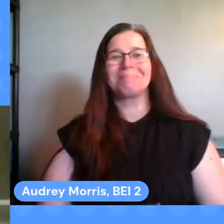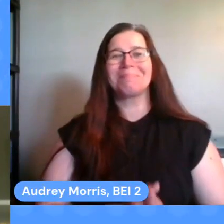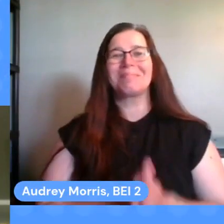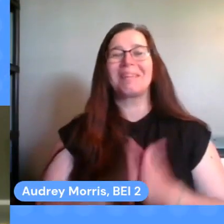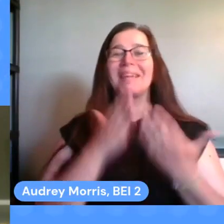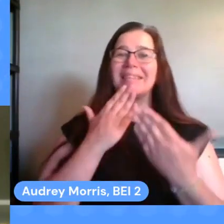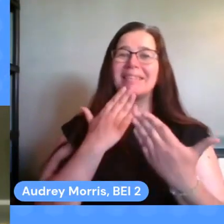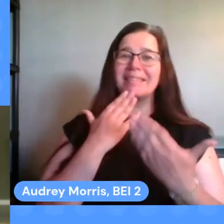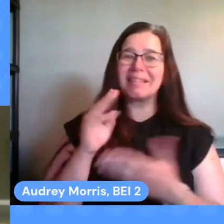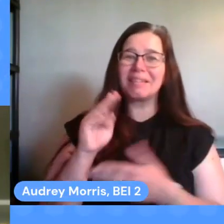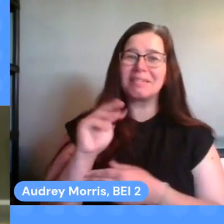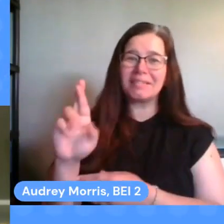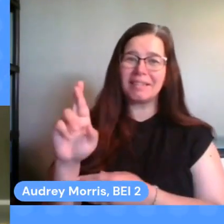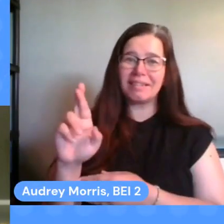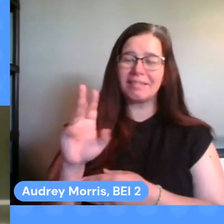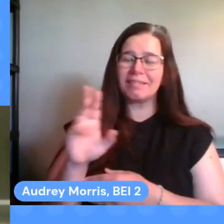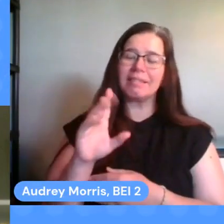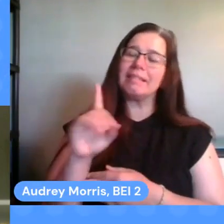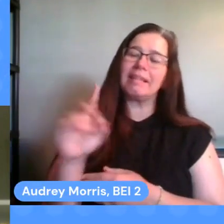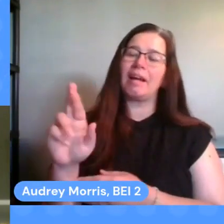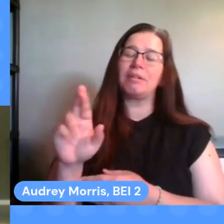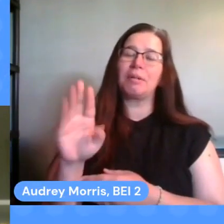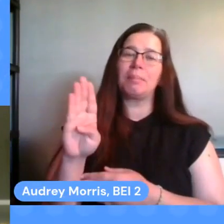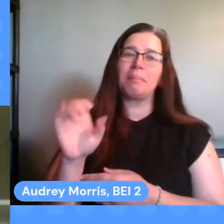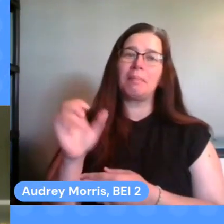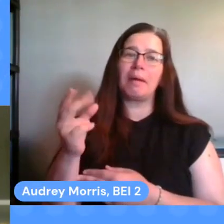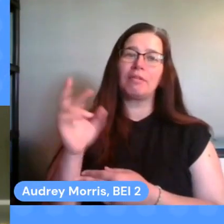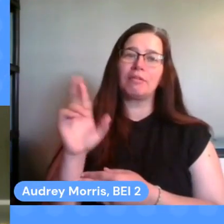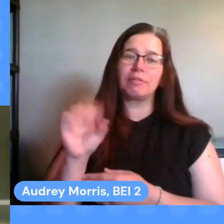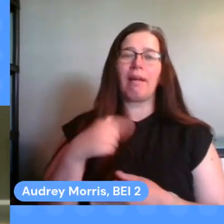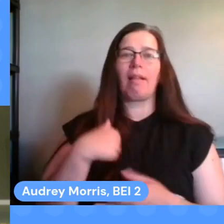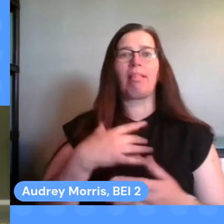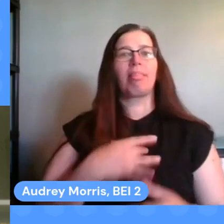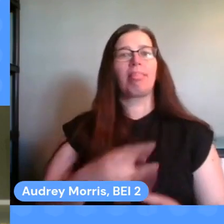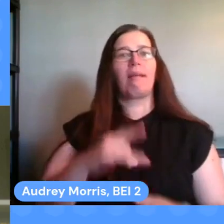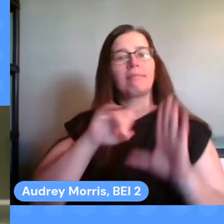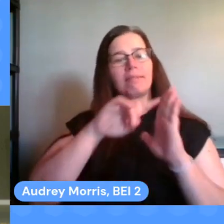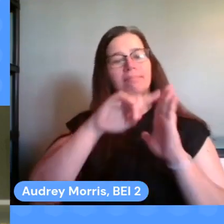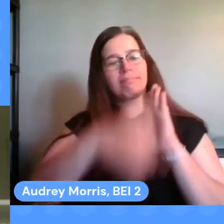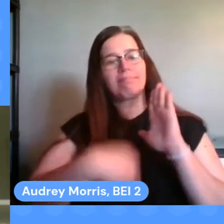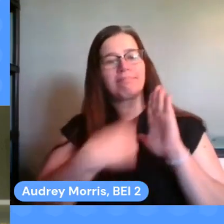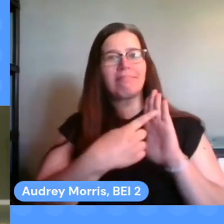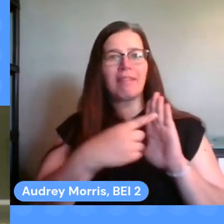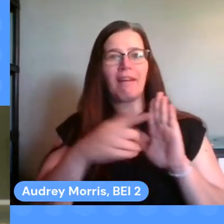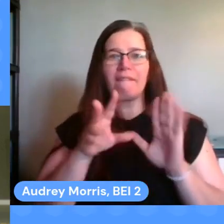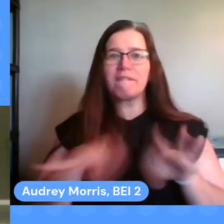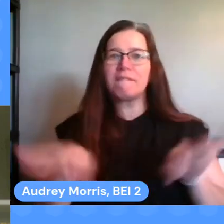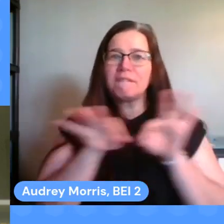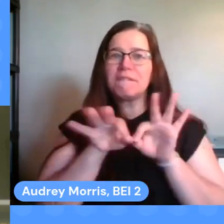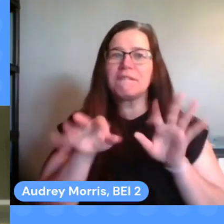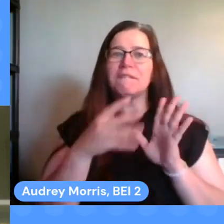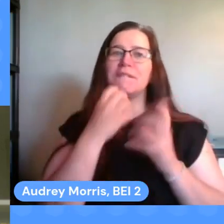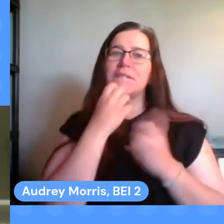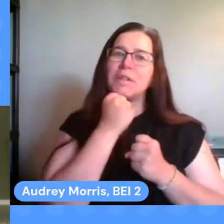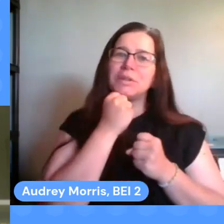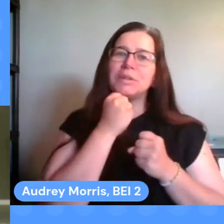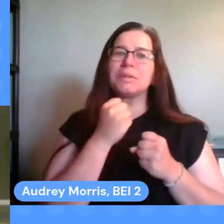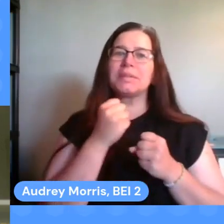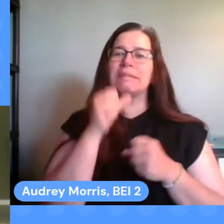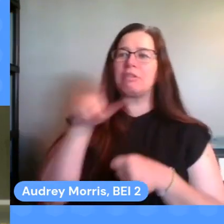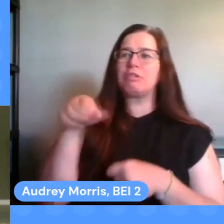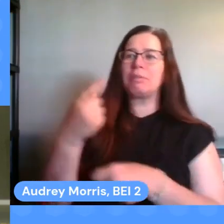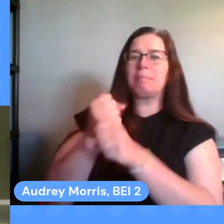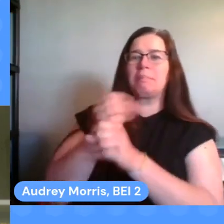Thank you, Dr. Bears, for your message. I love that palette of virtues and creating not just coders, but human beings. The DevTech team really